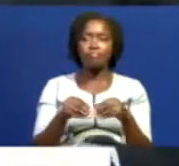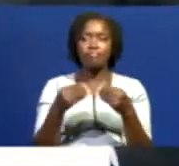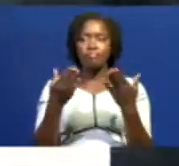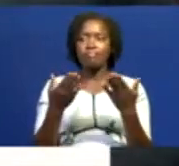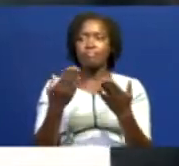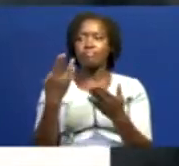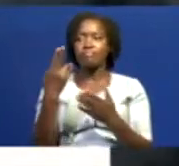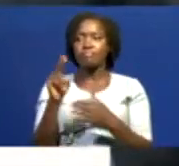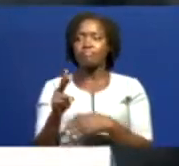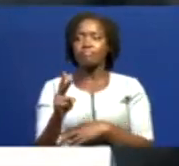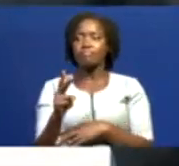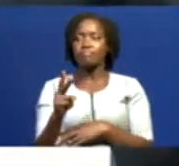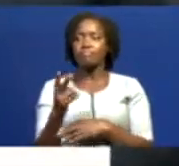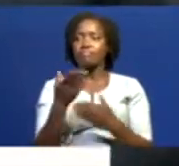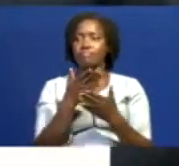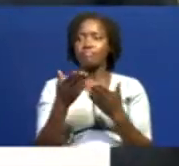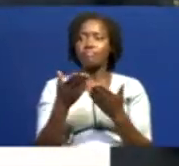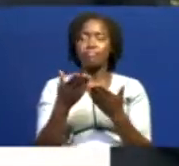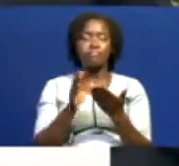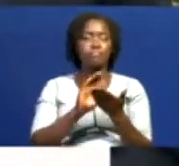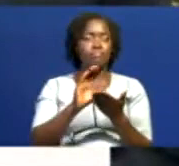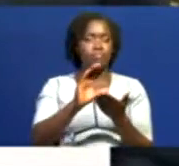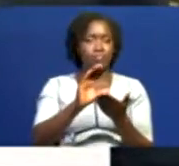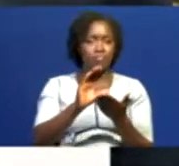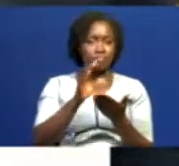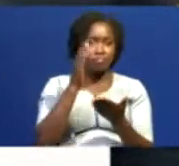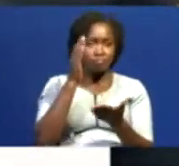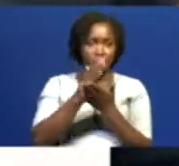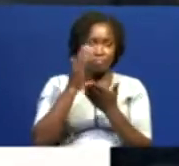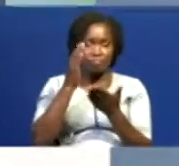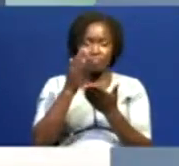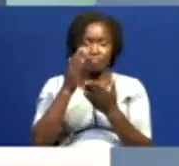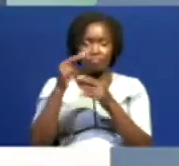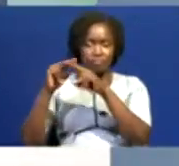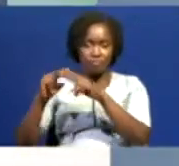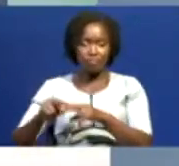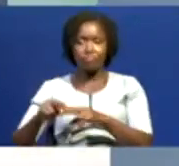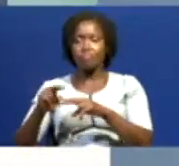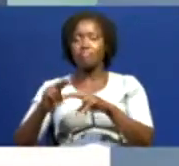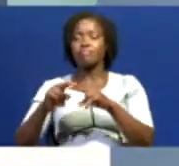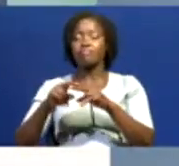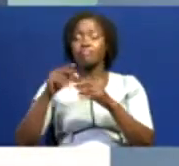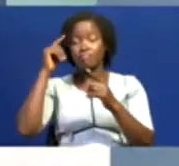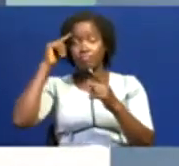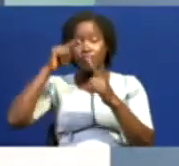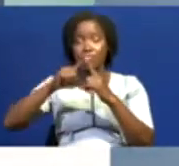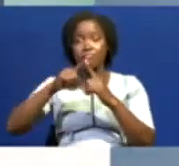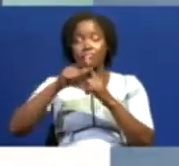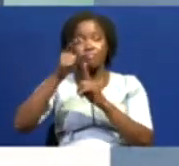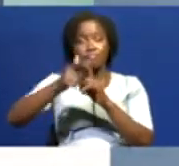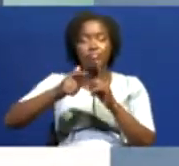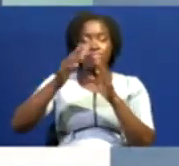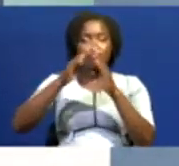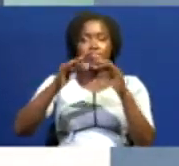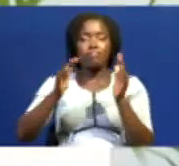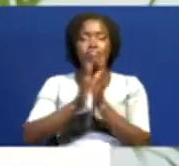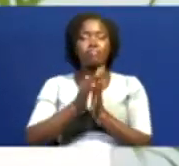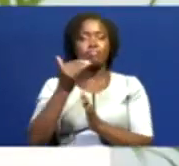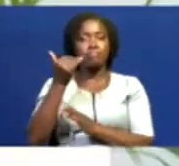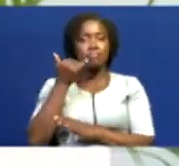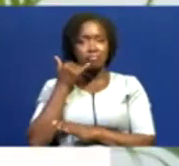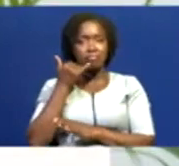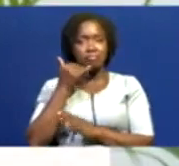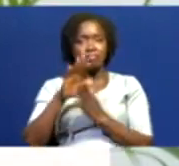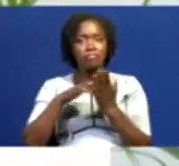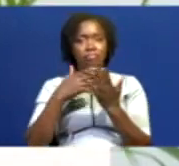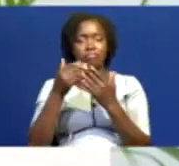42 are available for leasing, a fact the firm is leveraging on, targeting media houses and mobile network operators.